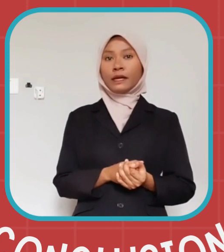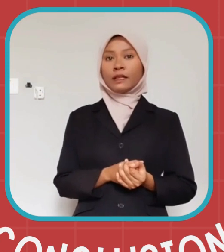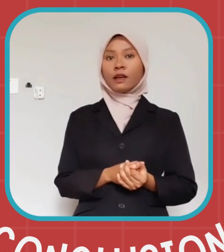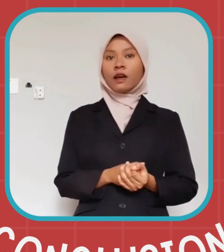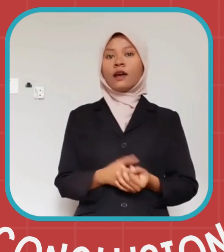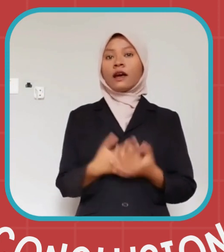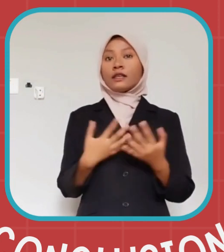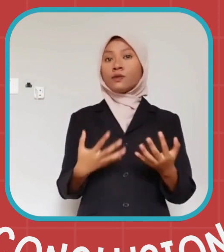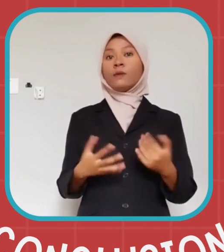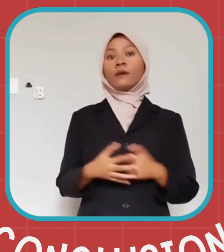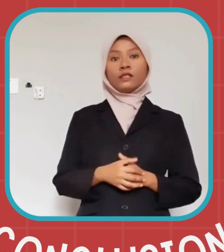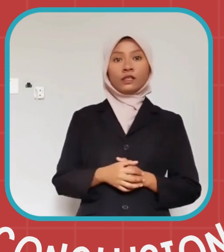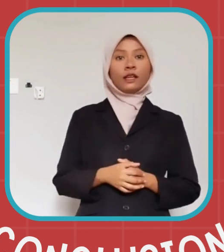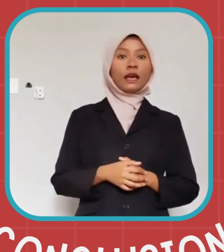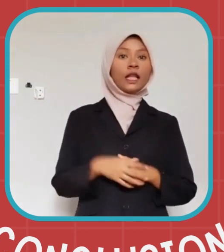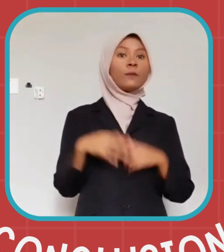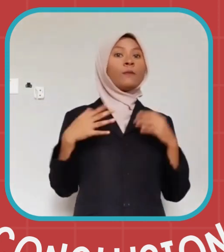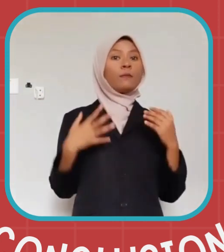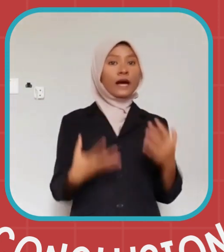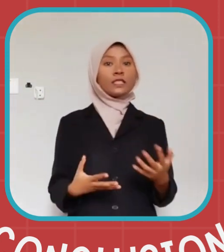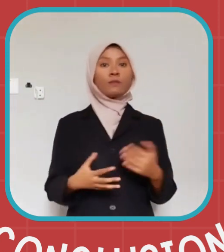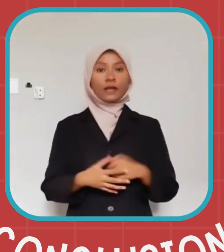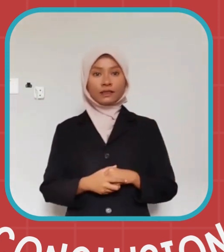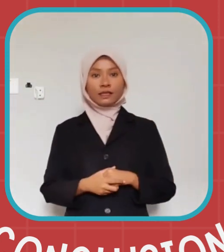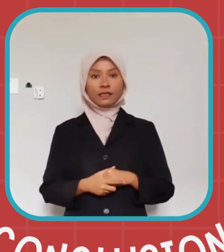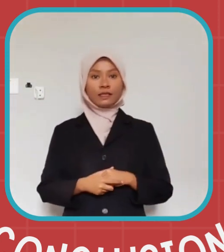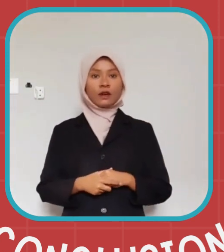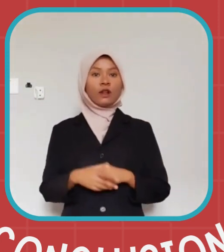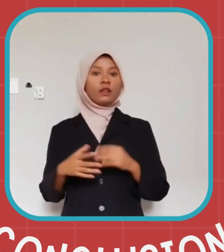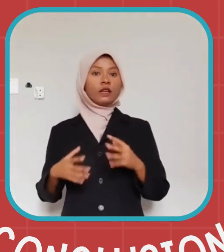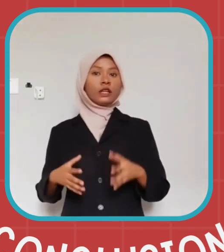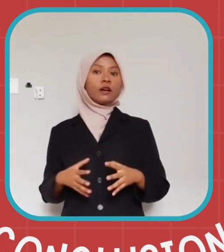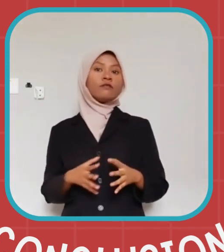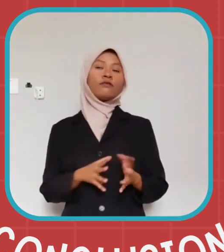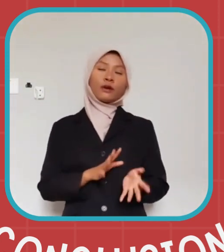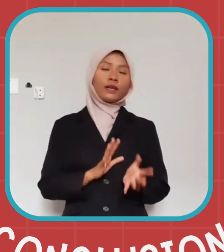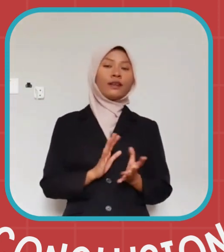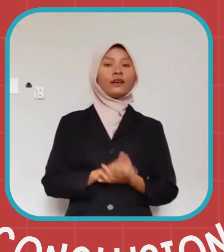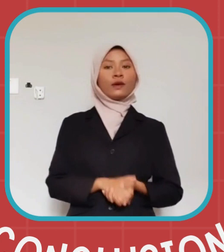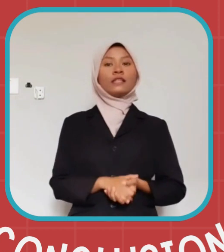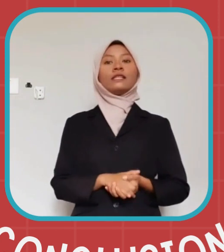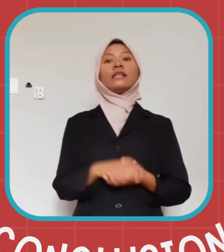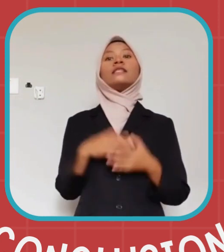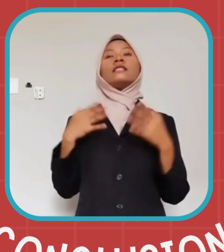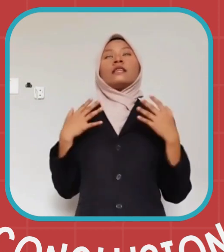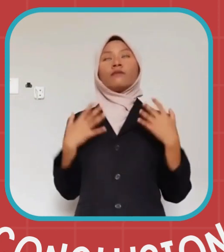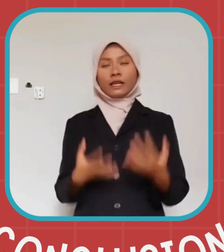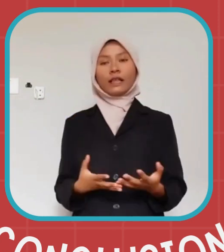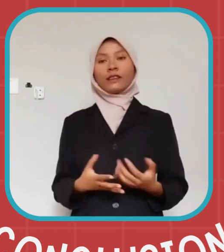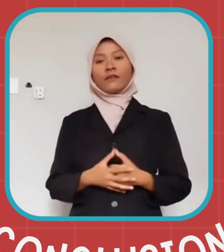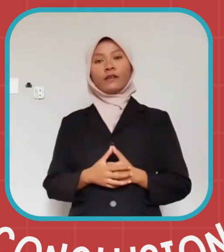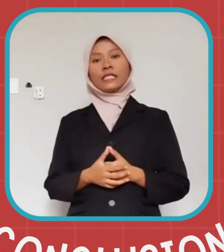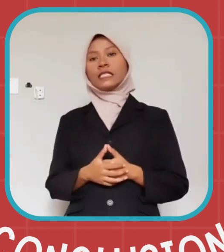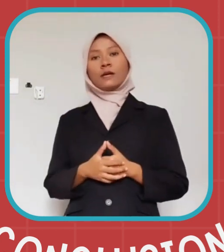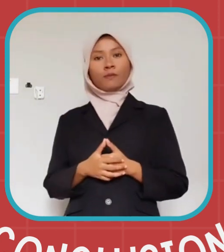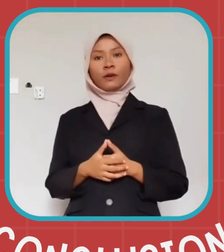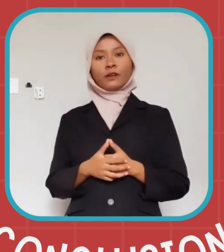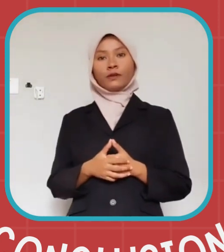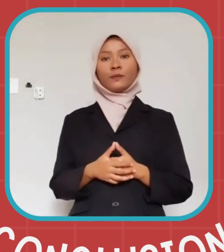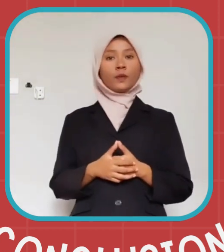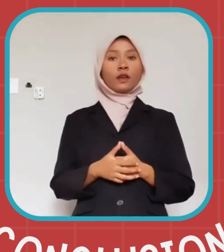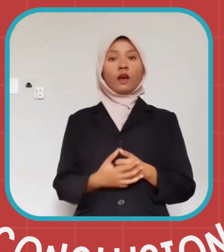constantly disciplined, as we mentioned in the best practice, learning a foreign language is